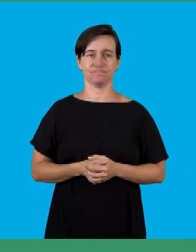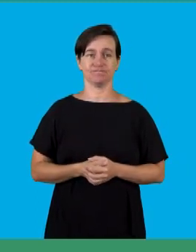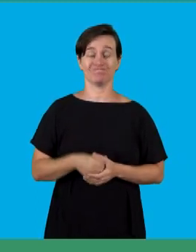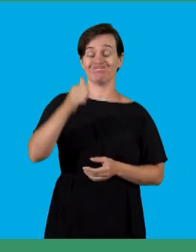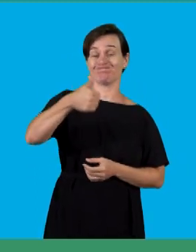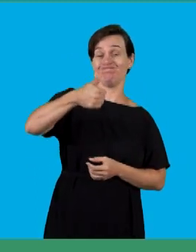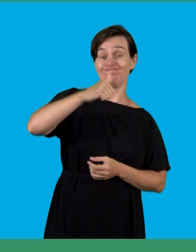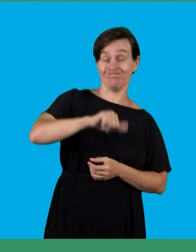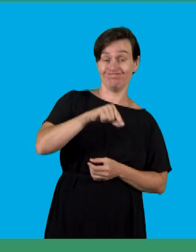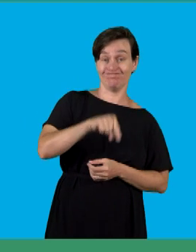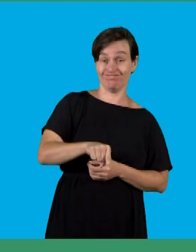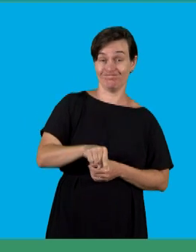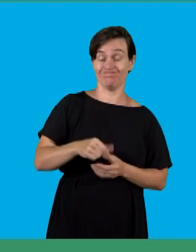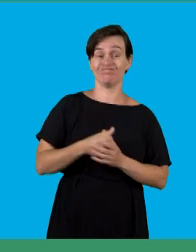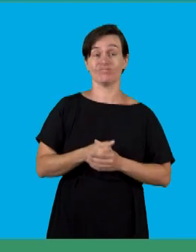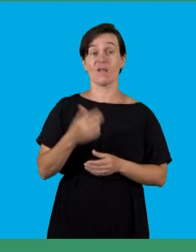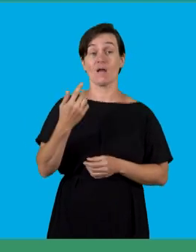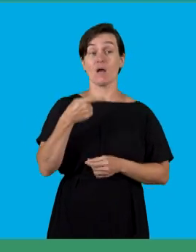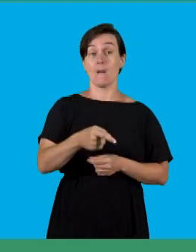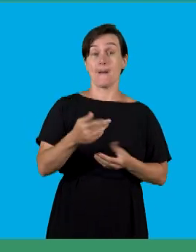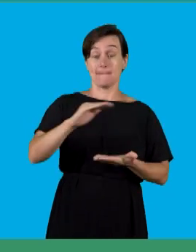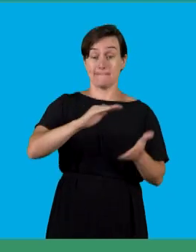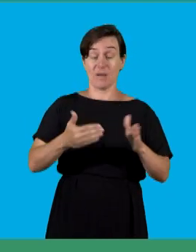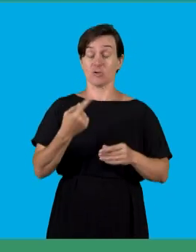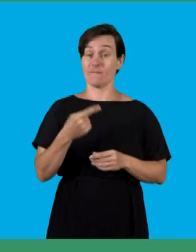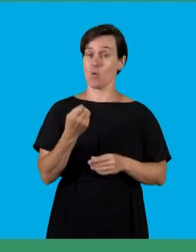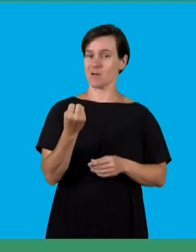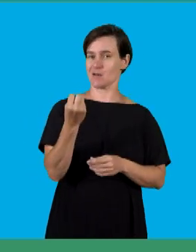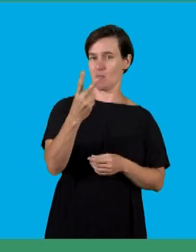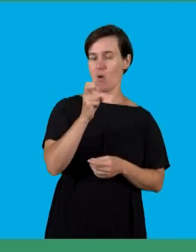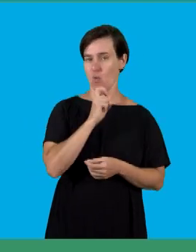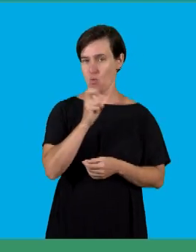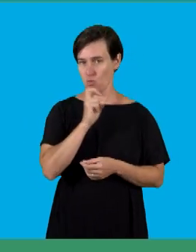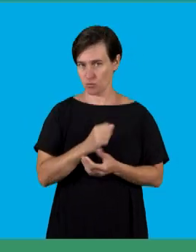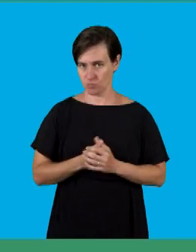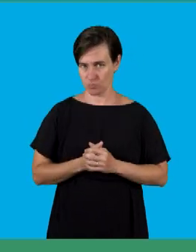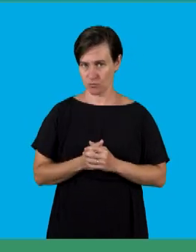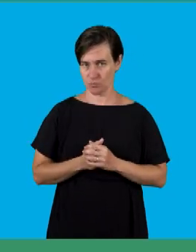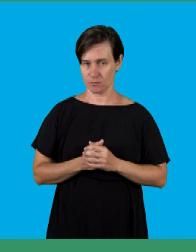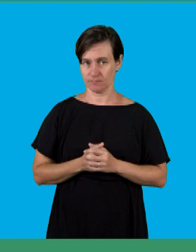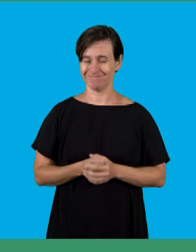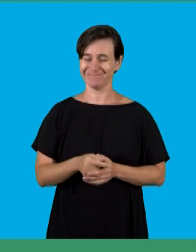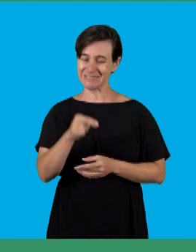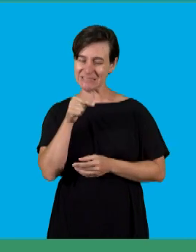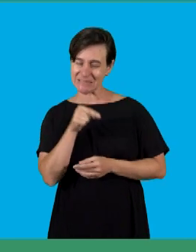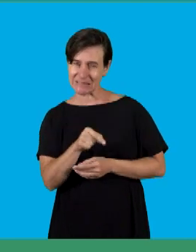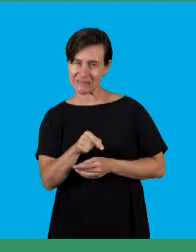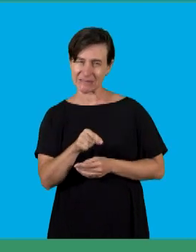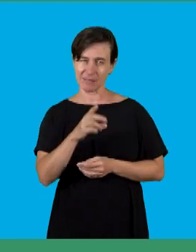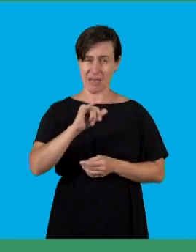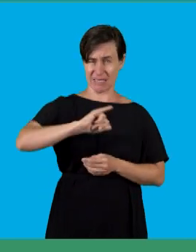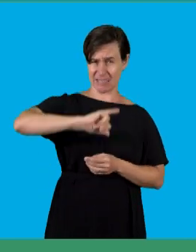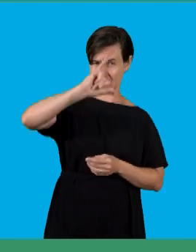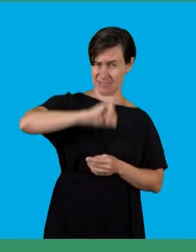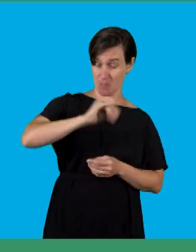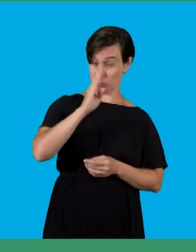We also have packaging for double use. Now you might note to say that this one is not